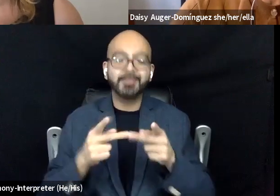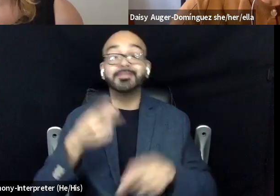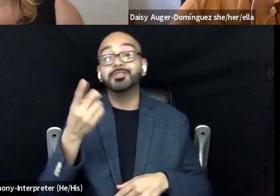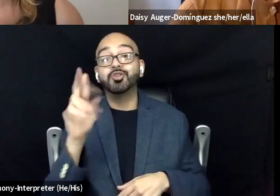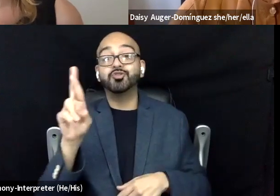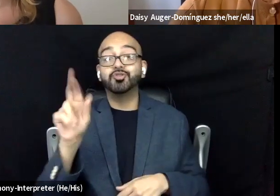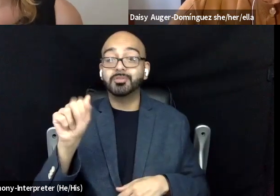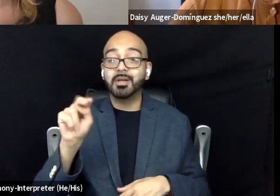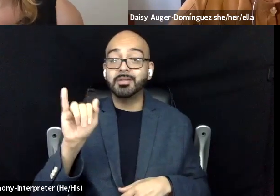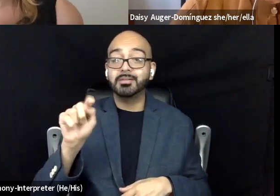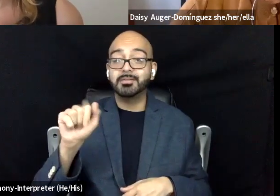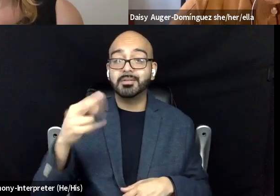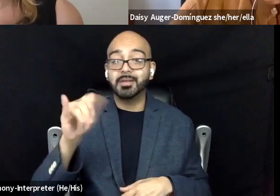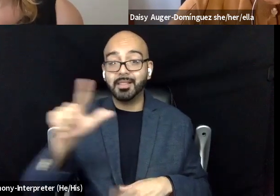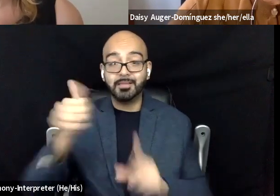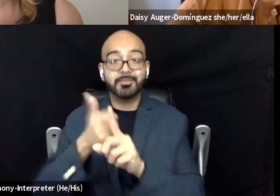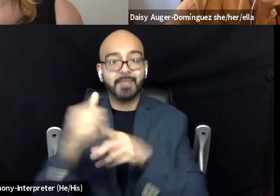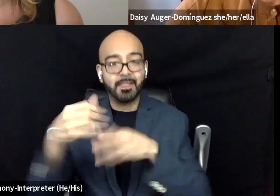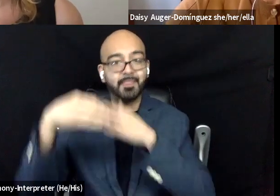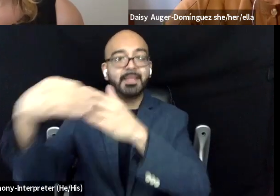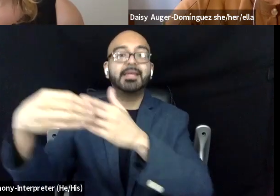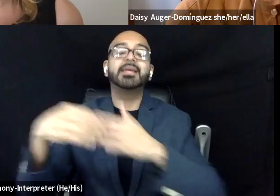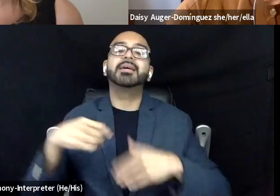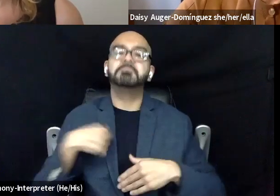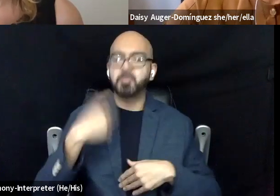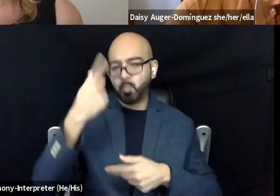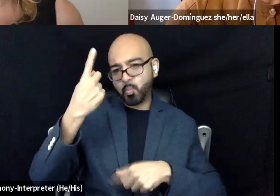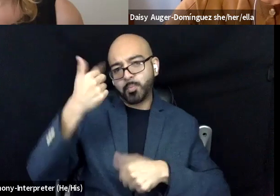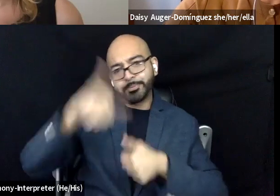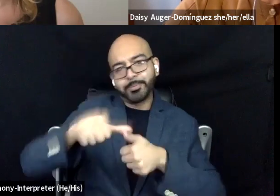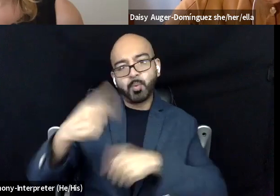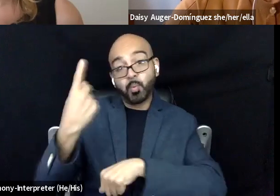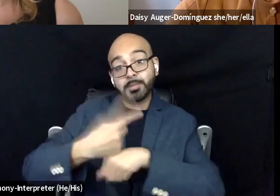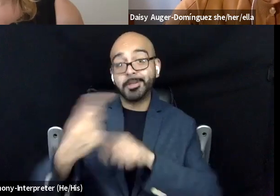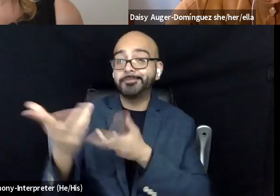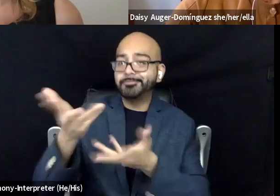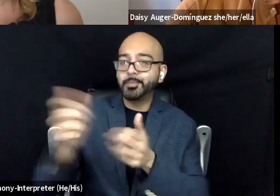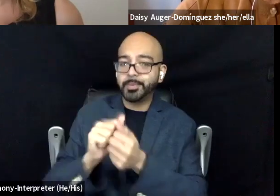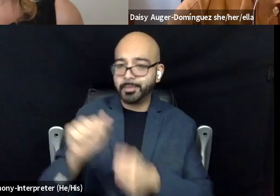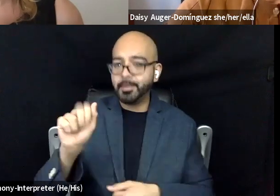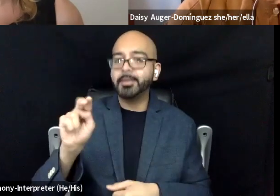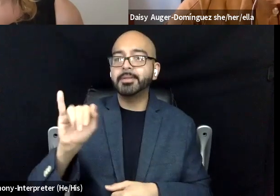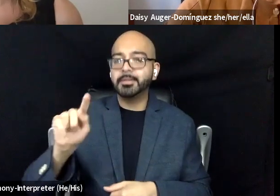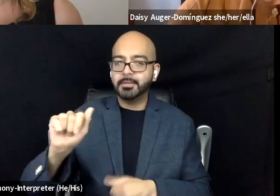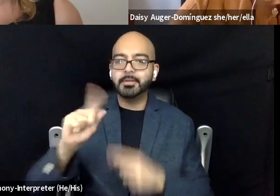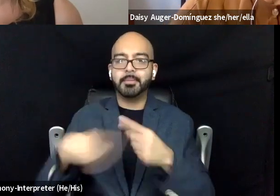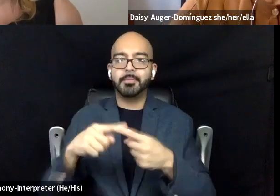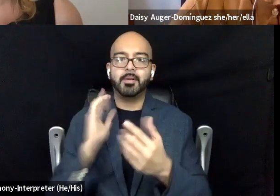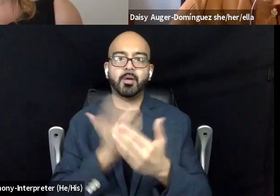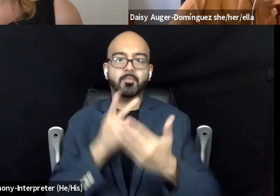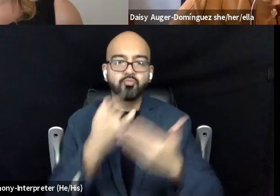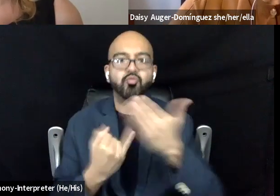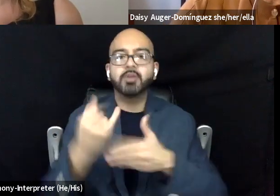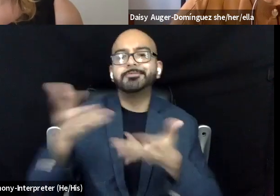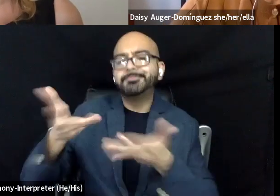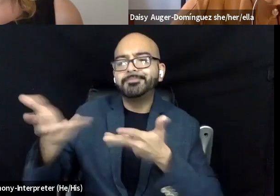leads it. And as I was updating Anita one day about some of the projects we were working on, I was telling her that I was not quite sure about what to